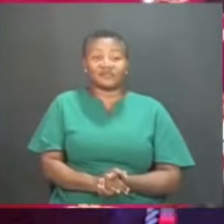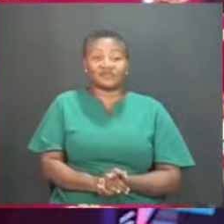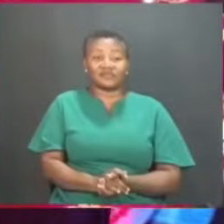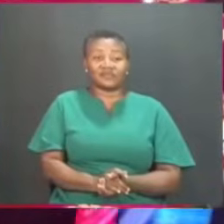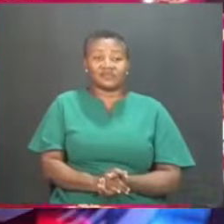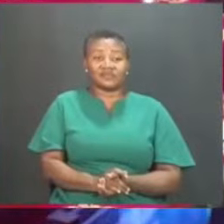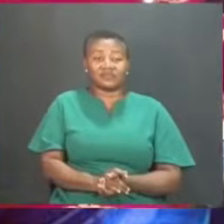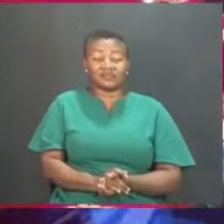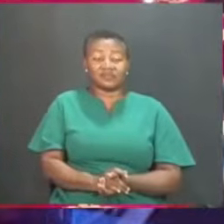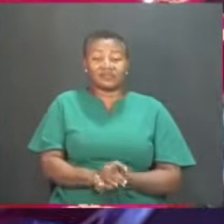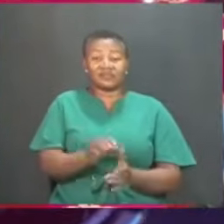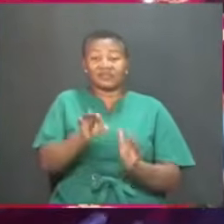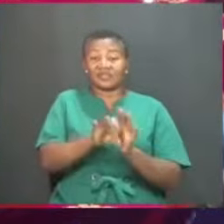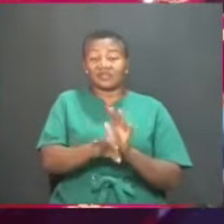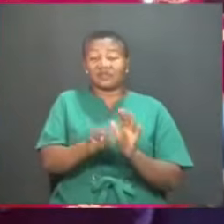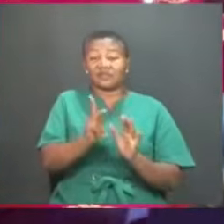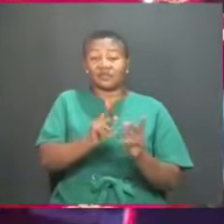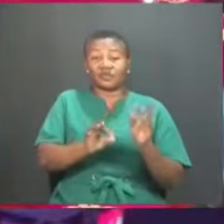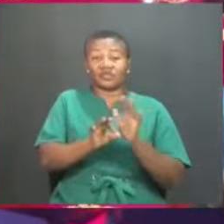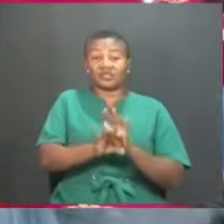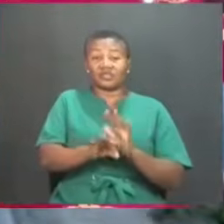There are 96